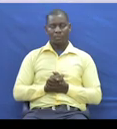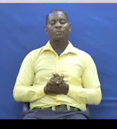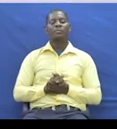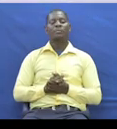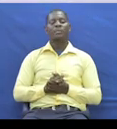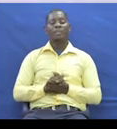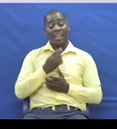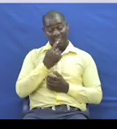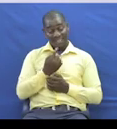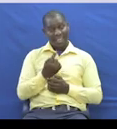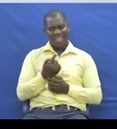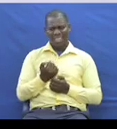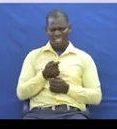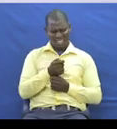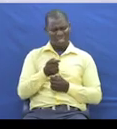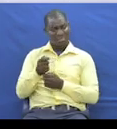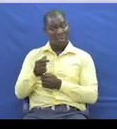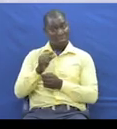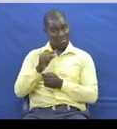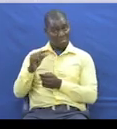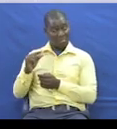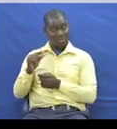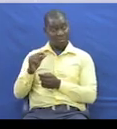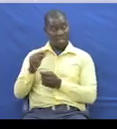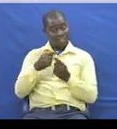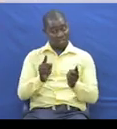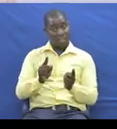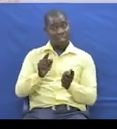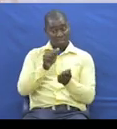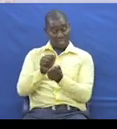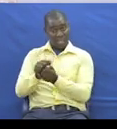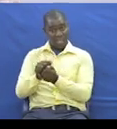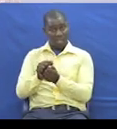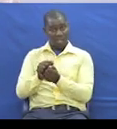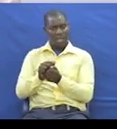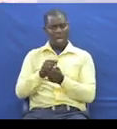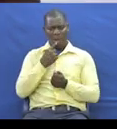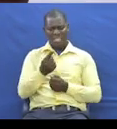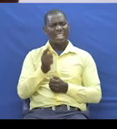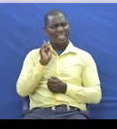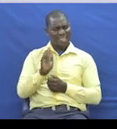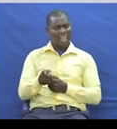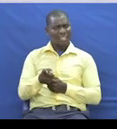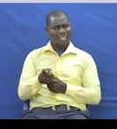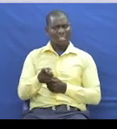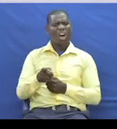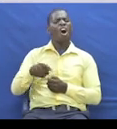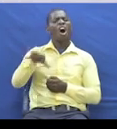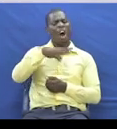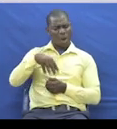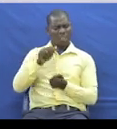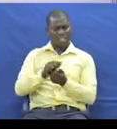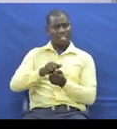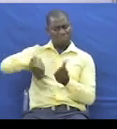We say they are just smallest depending to the kind of the material. Taking in mind is that, as we said, that all of the things surrounding us, they